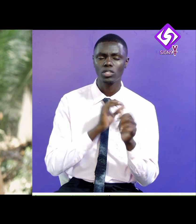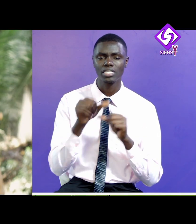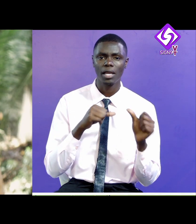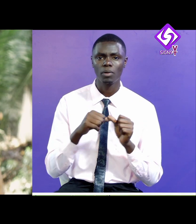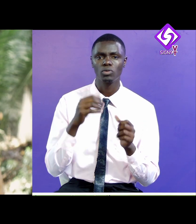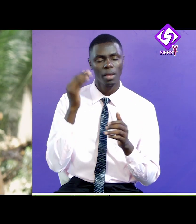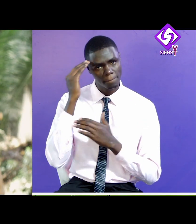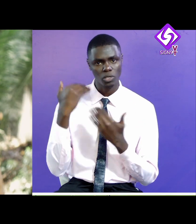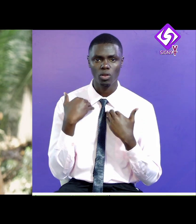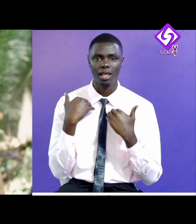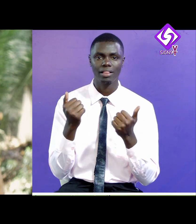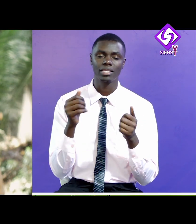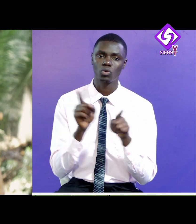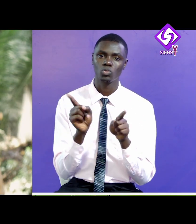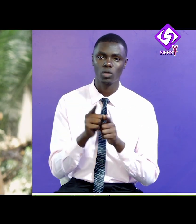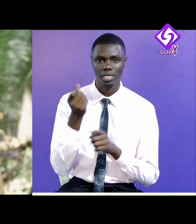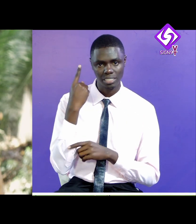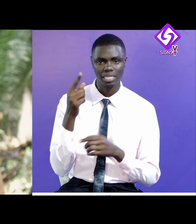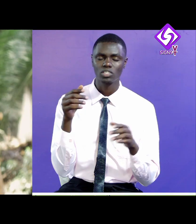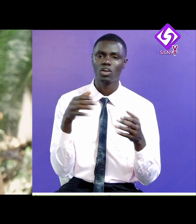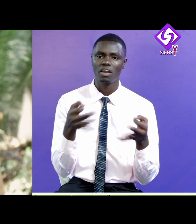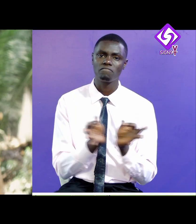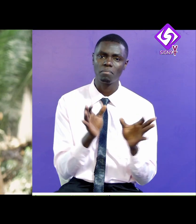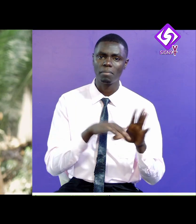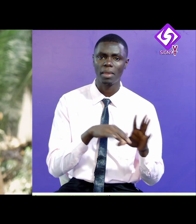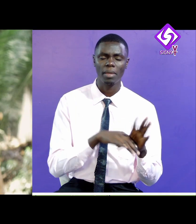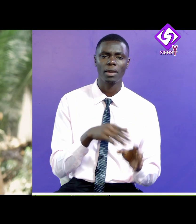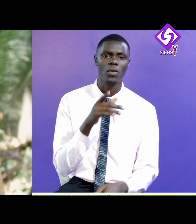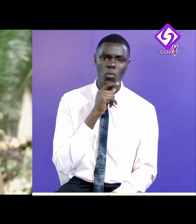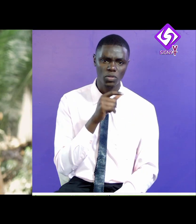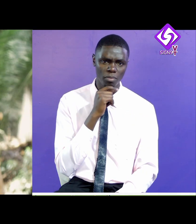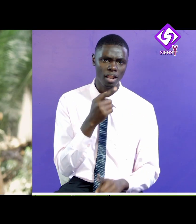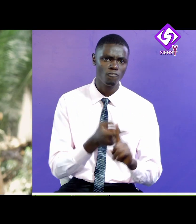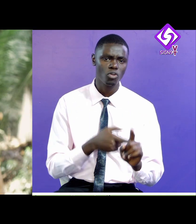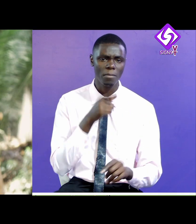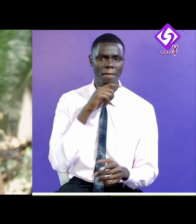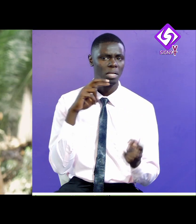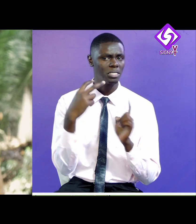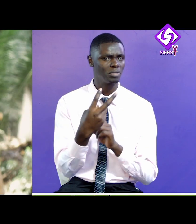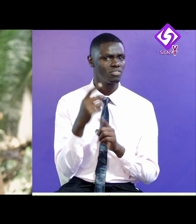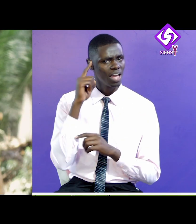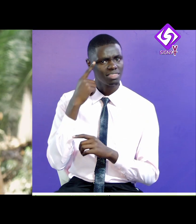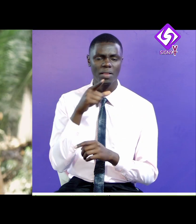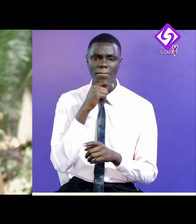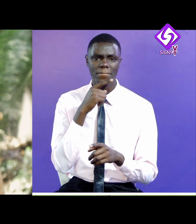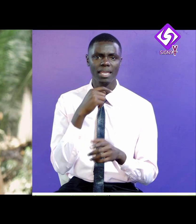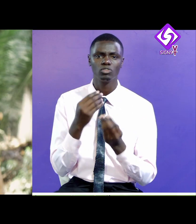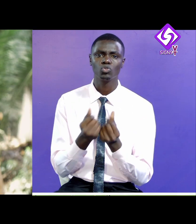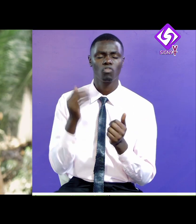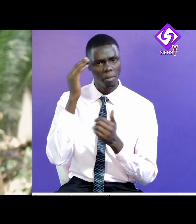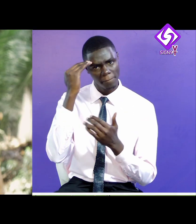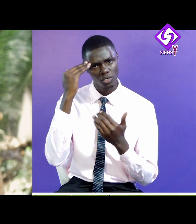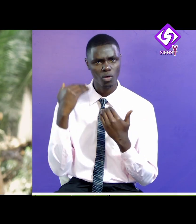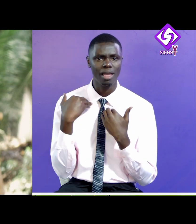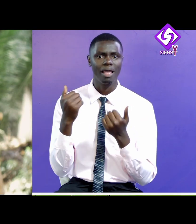better understanding it. And that family member was male, and particularly from a male perspective, I think men deal with mental health